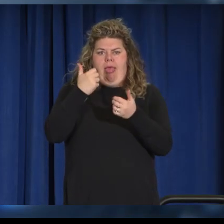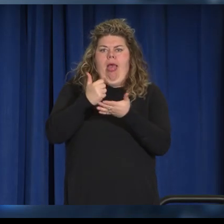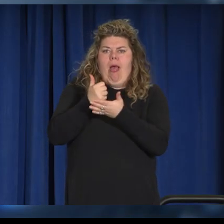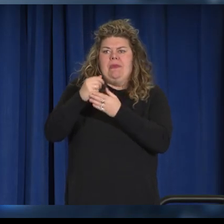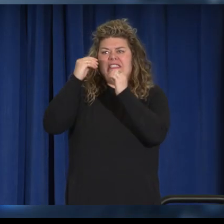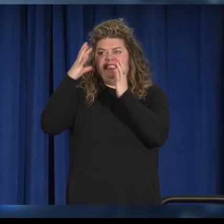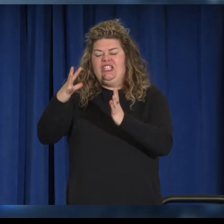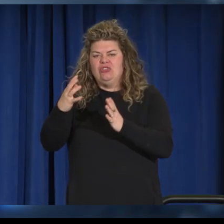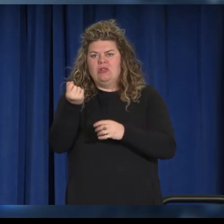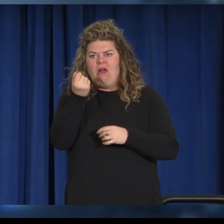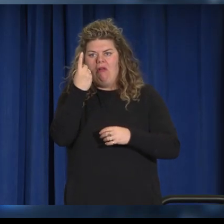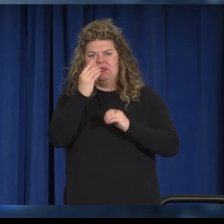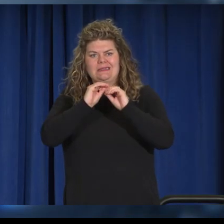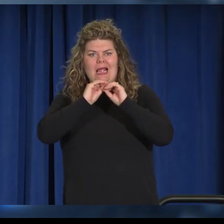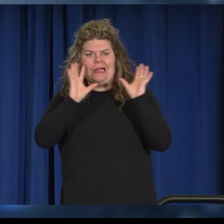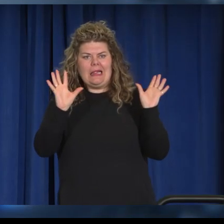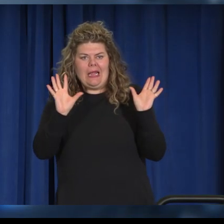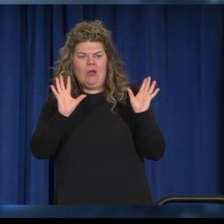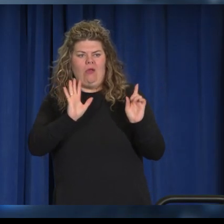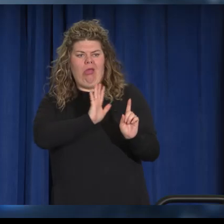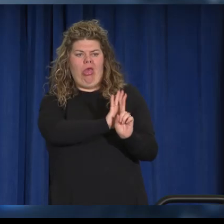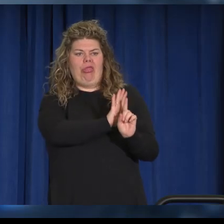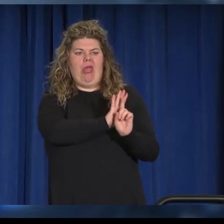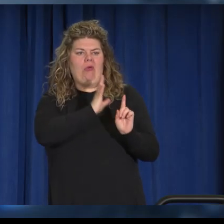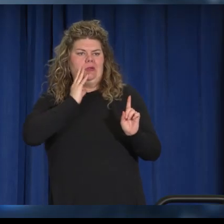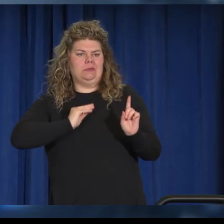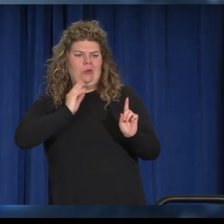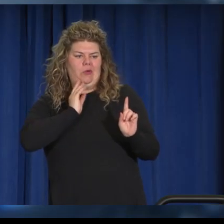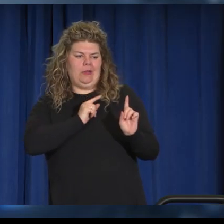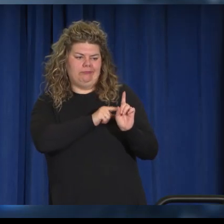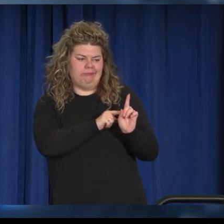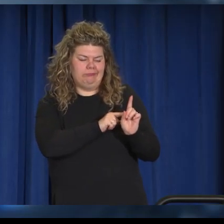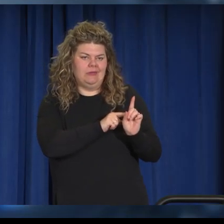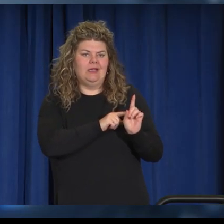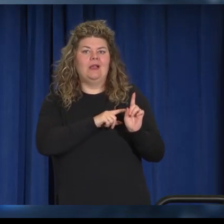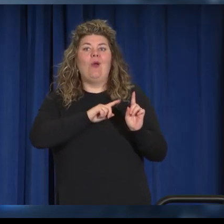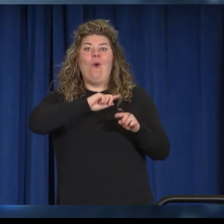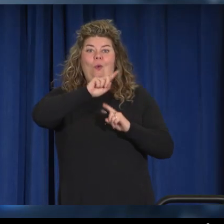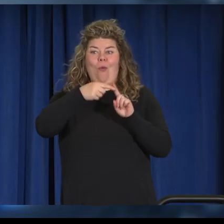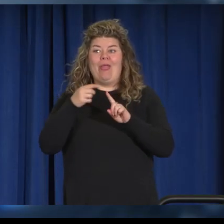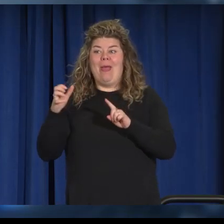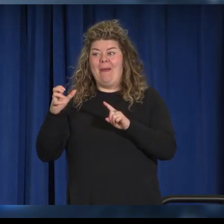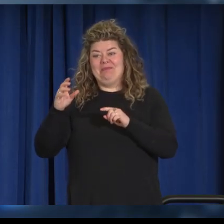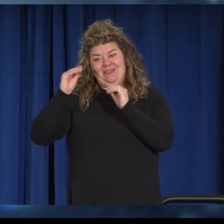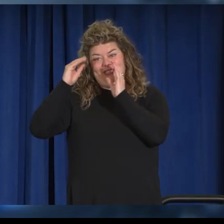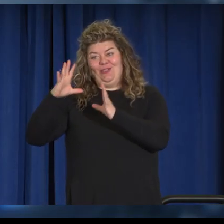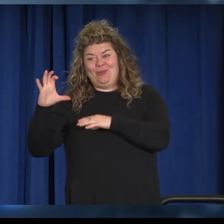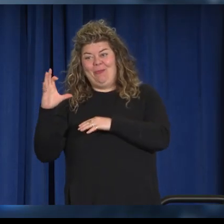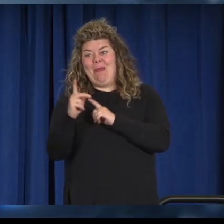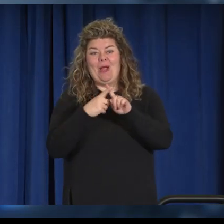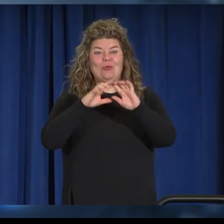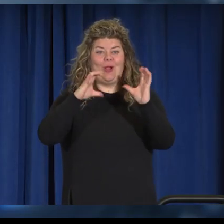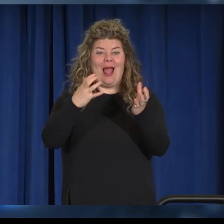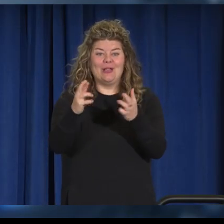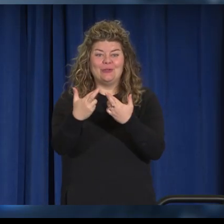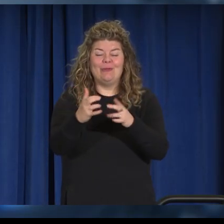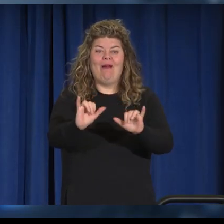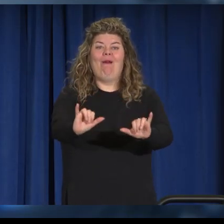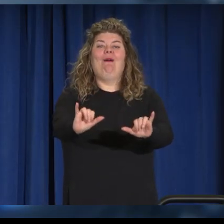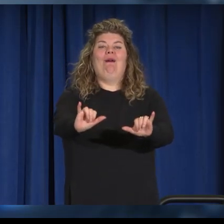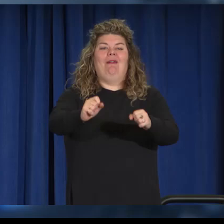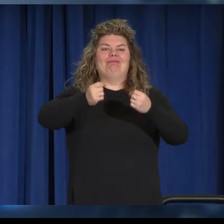found fascinating in itself. They go back to their classroom and they go, oh, hang on, that ticking clock is probably driving someone bananas,